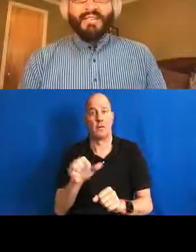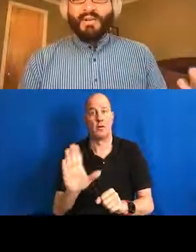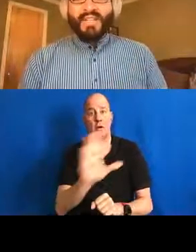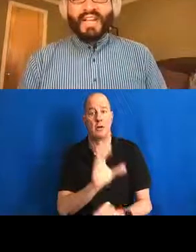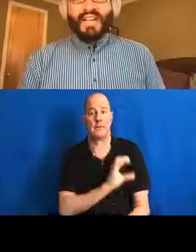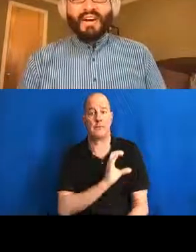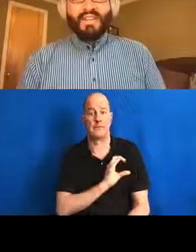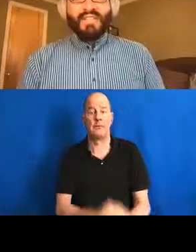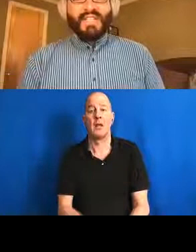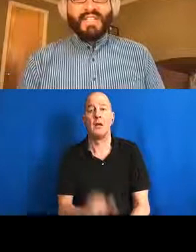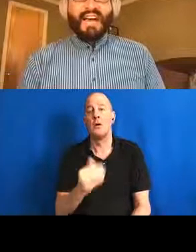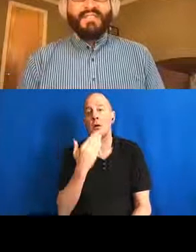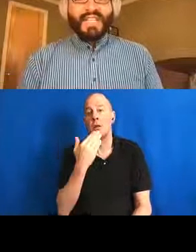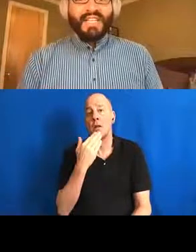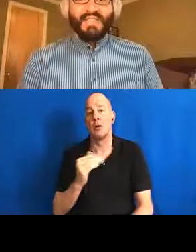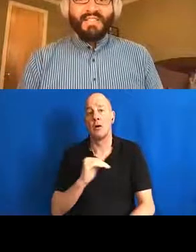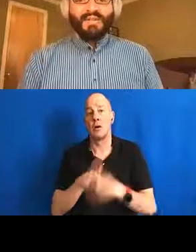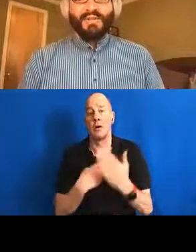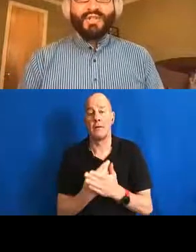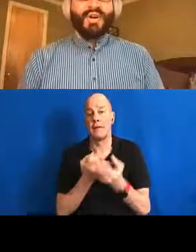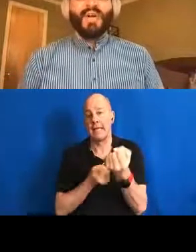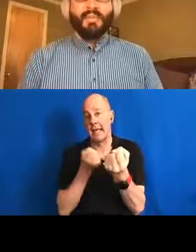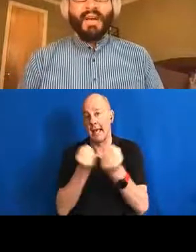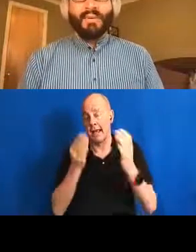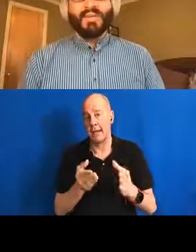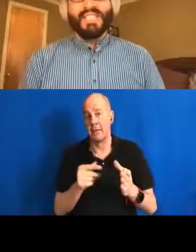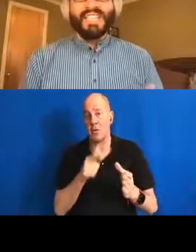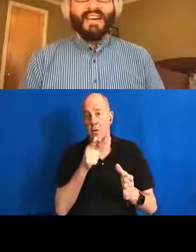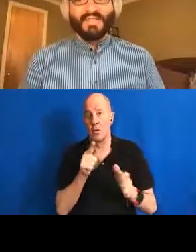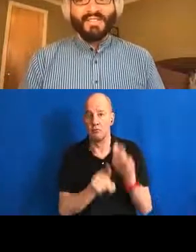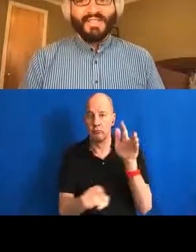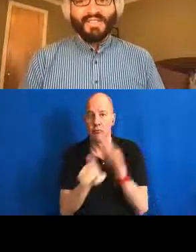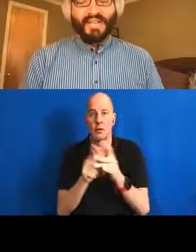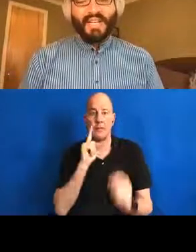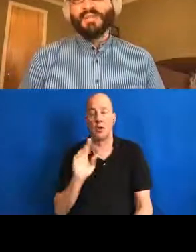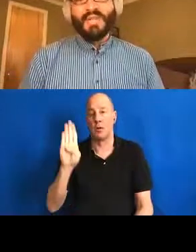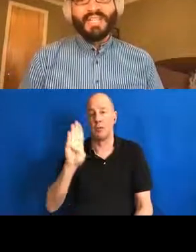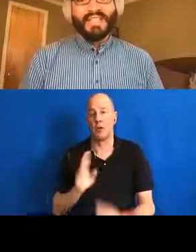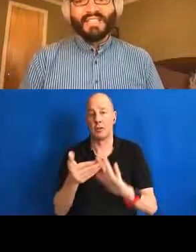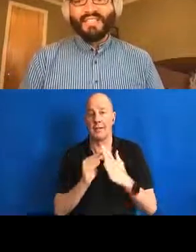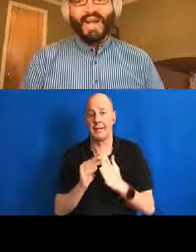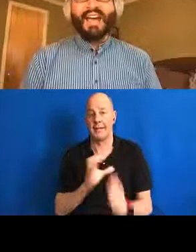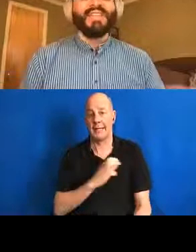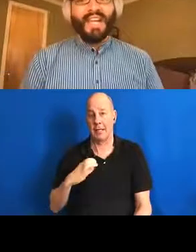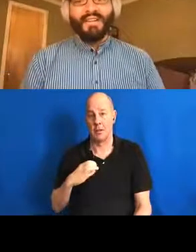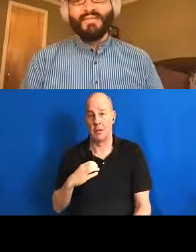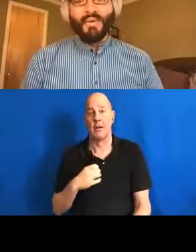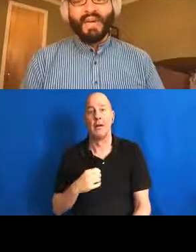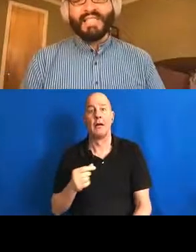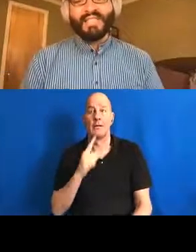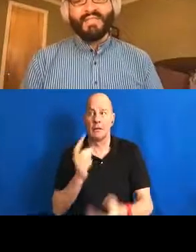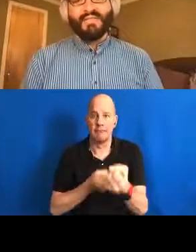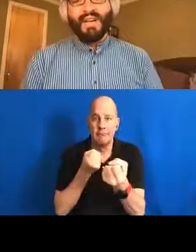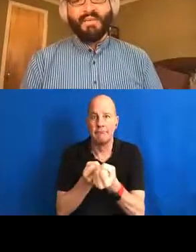And also want to thank all of the advocates who showed up at Berkeley City Council's council meetings to advocate for